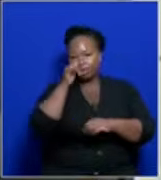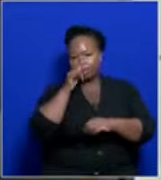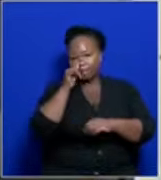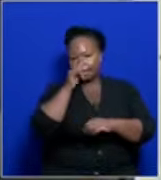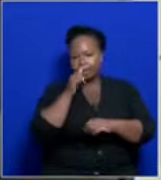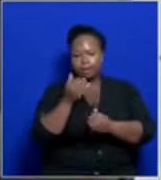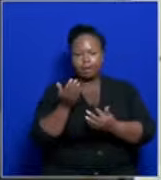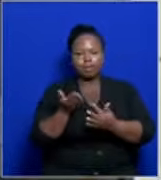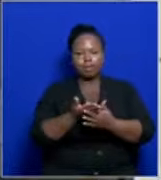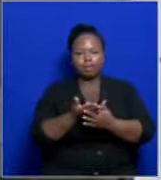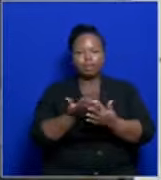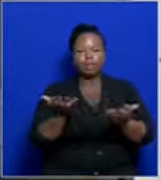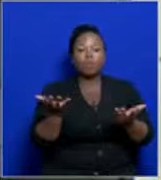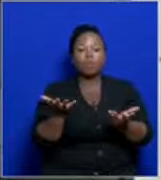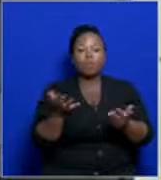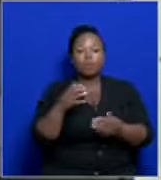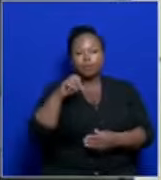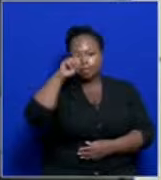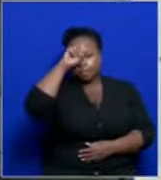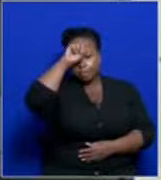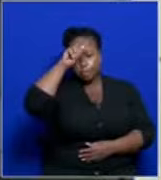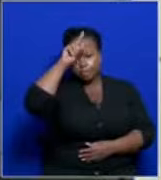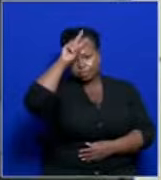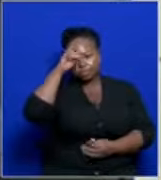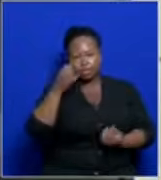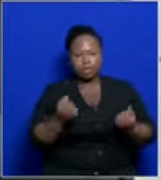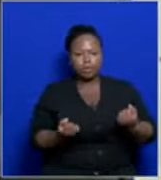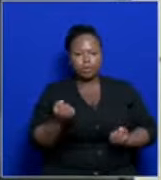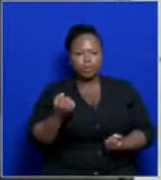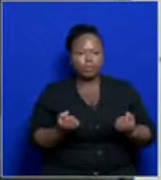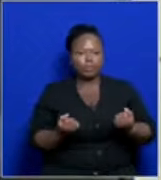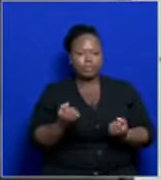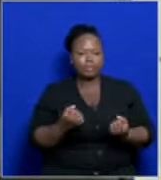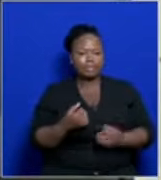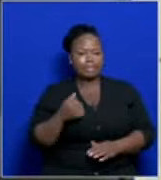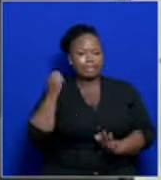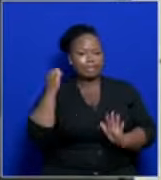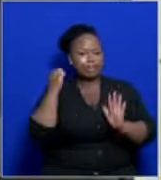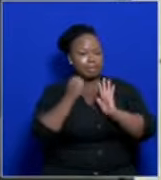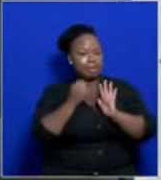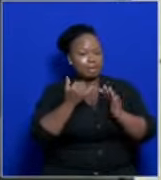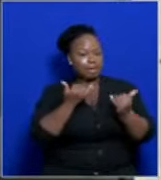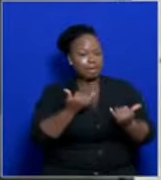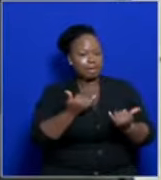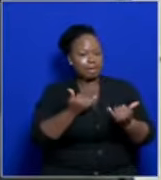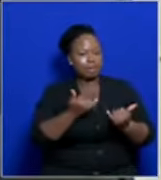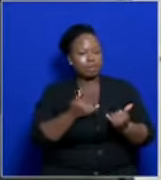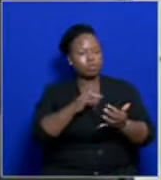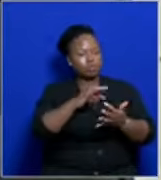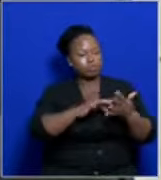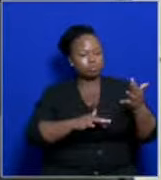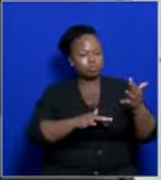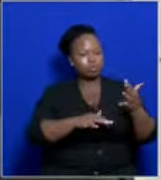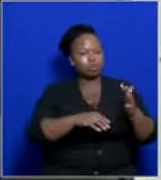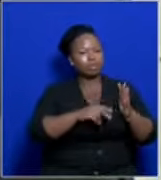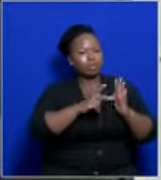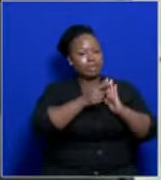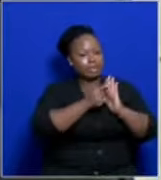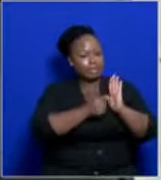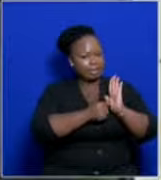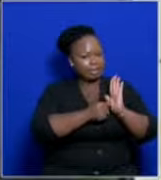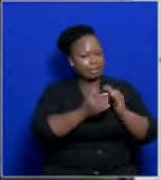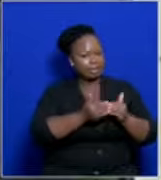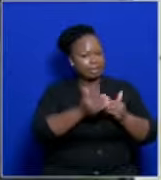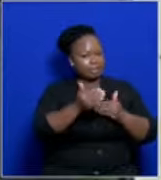Magistrate Court, and the matter is currently on the court roll, reminded to the 23 February